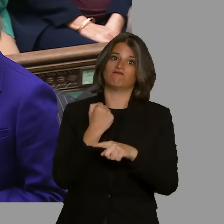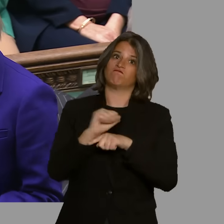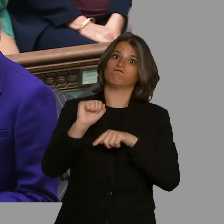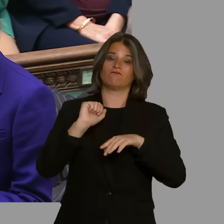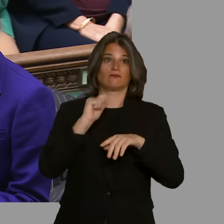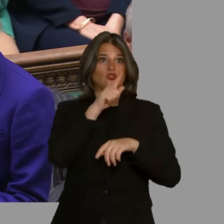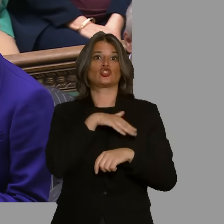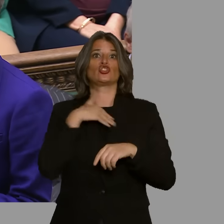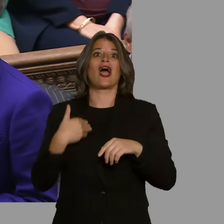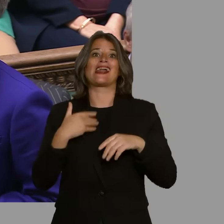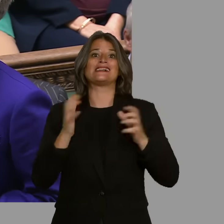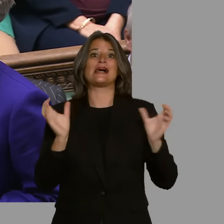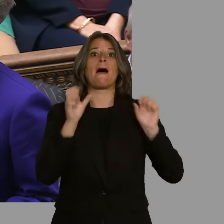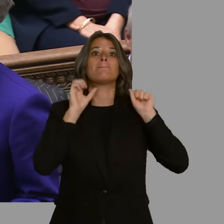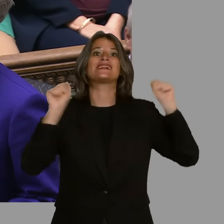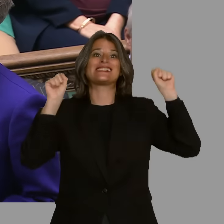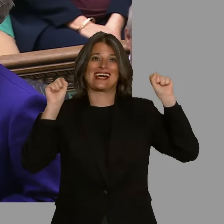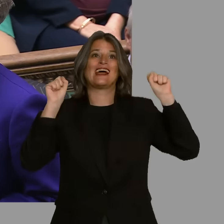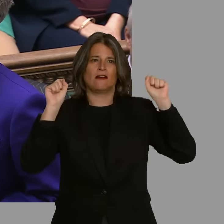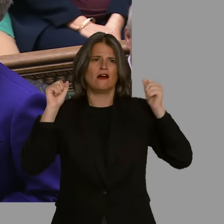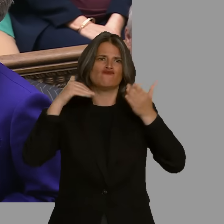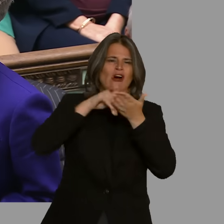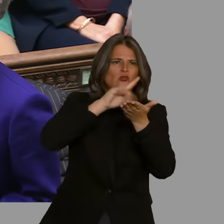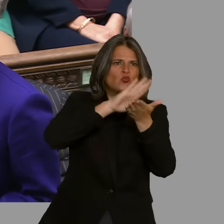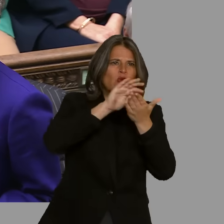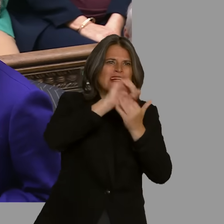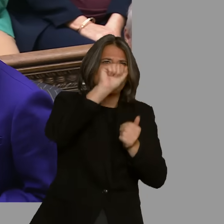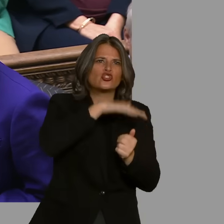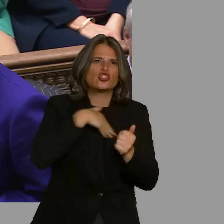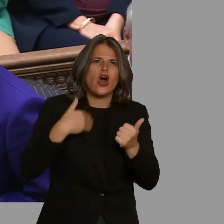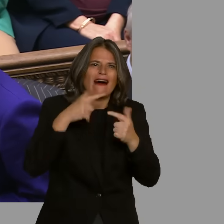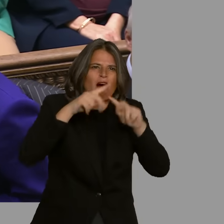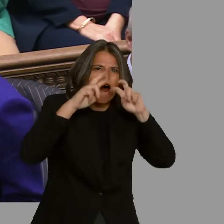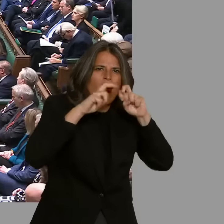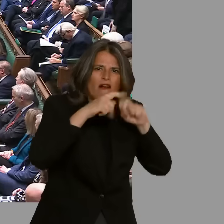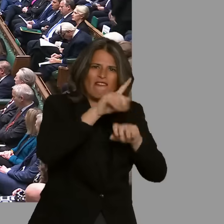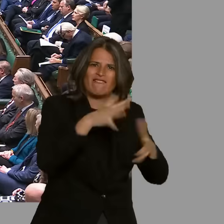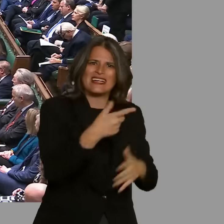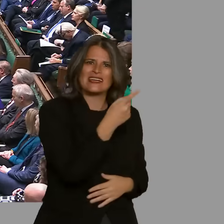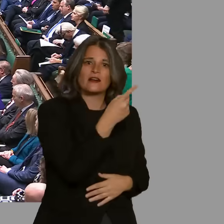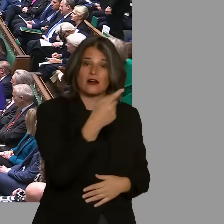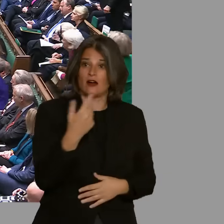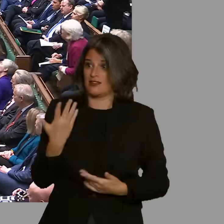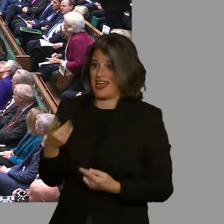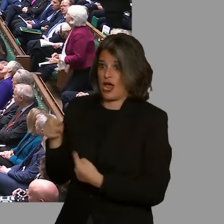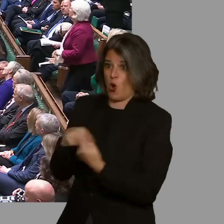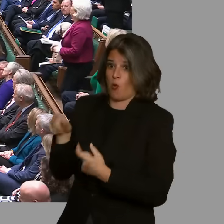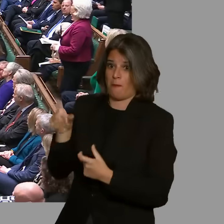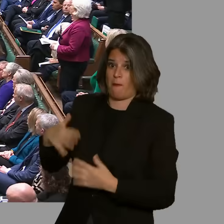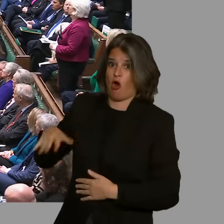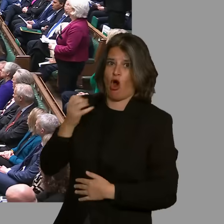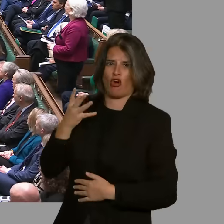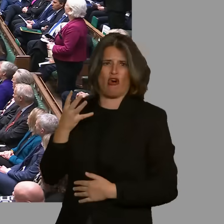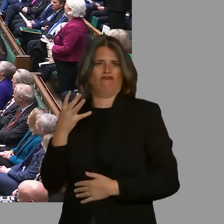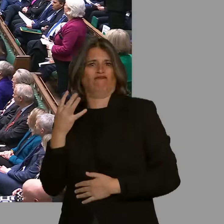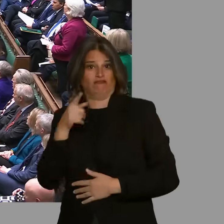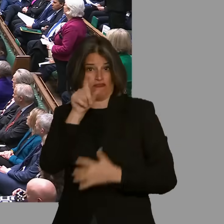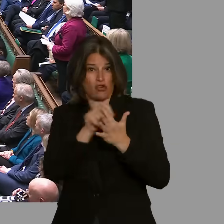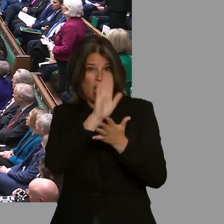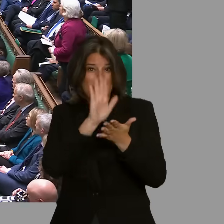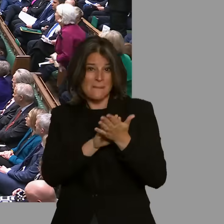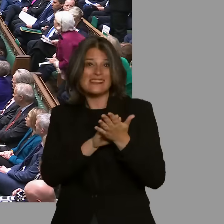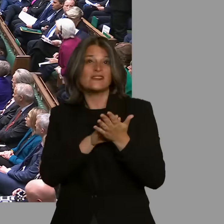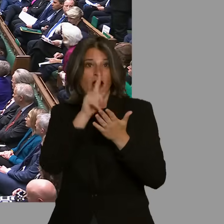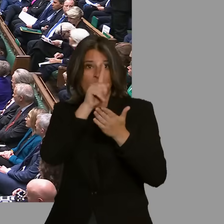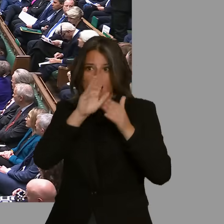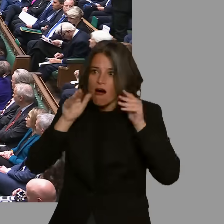cosier relationship with Beijing. What is the Prime Minister's answer to them? The answer is no, and we have